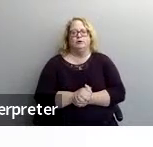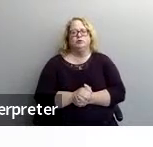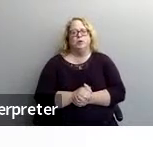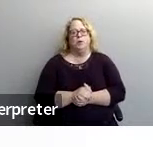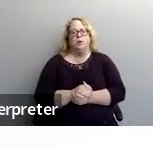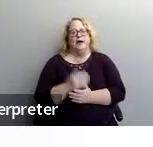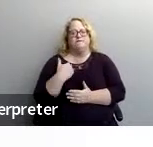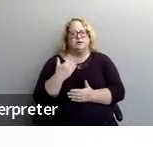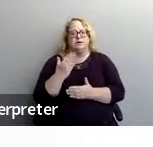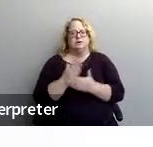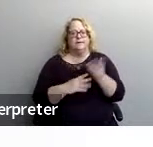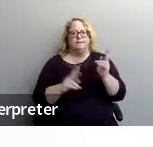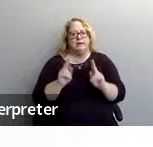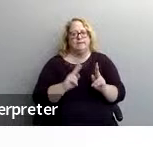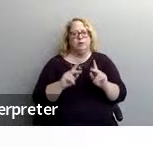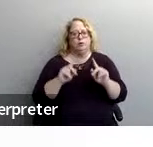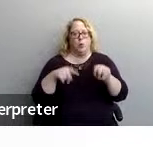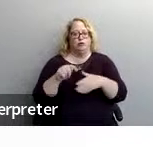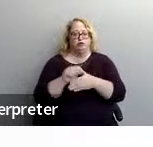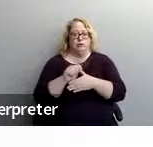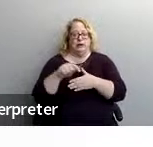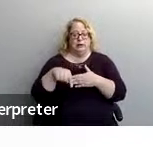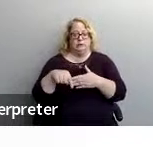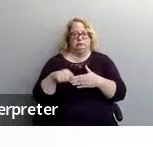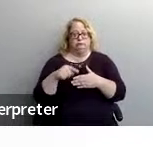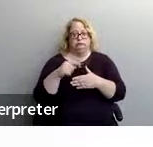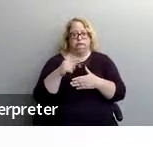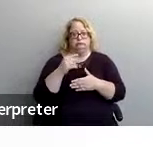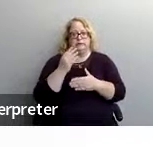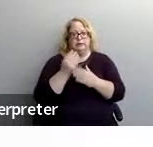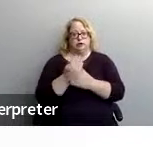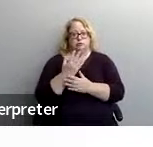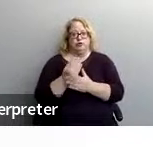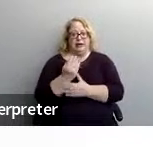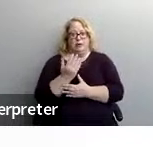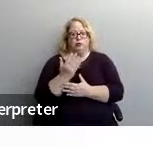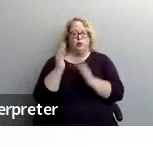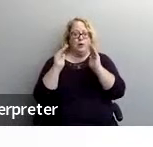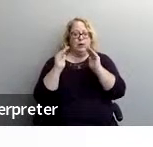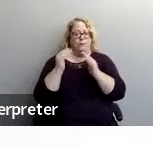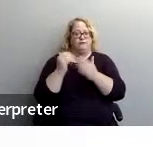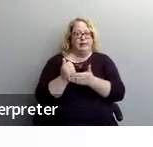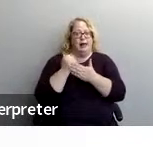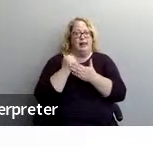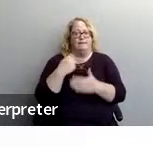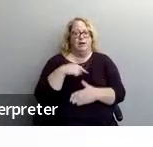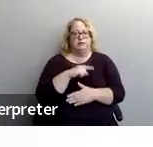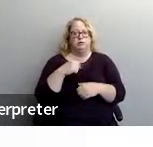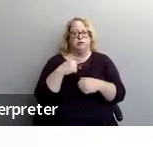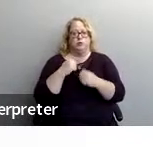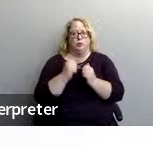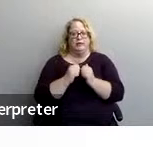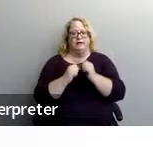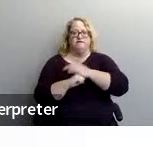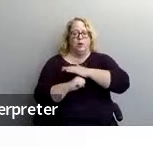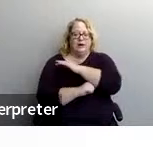folks going through some training this spring to hopefully help us with foundational social emotional.